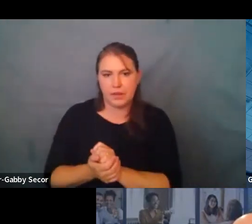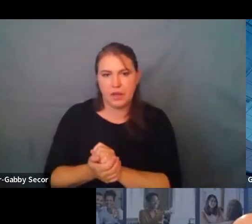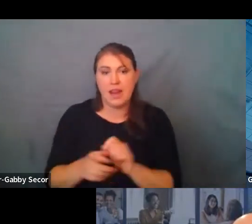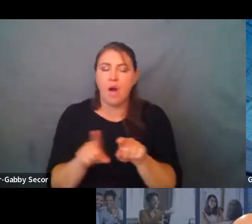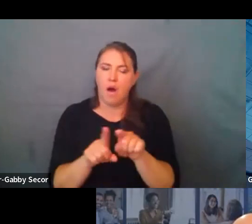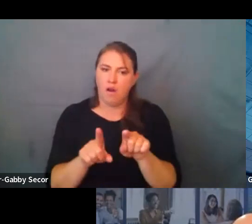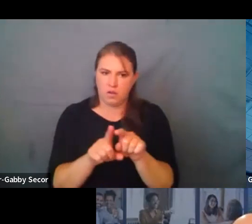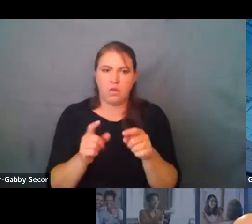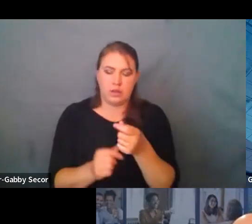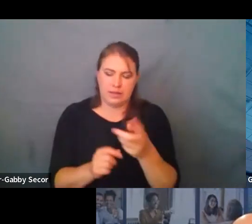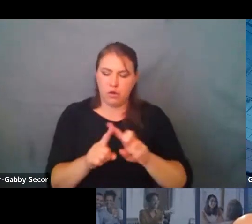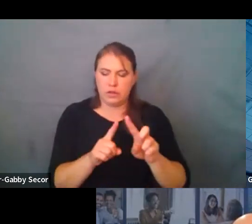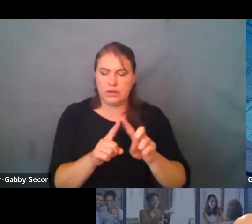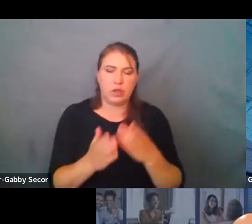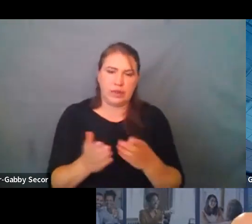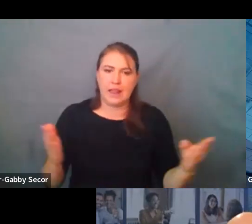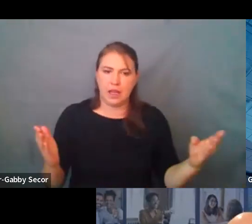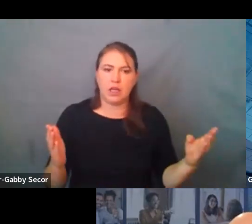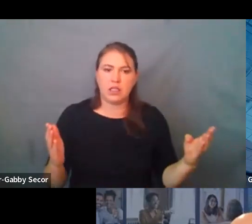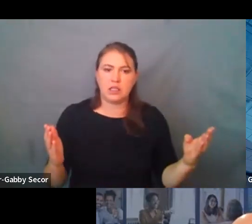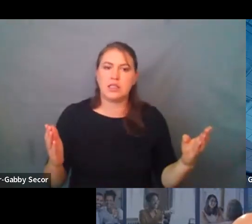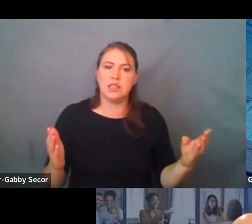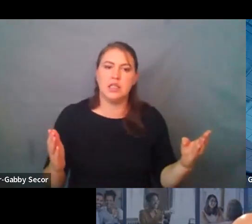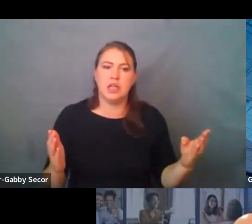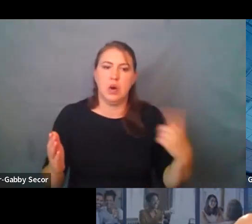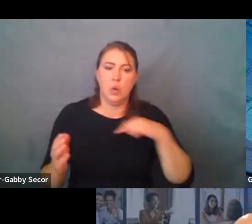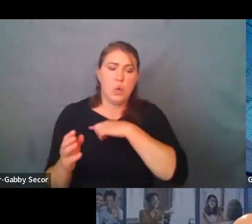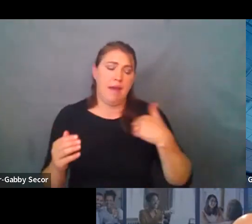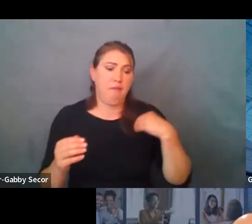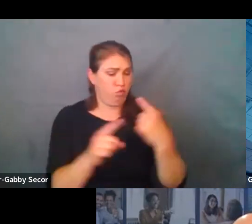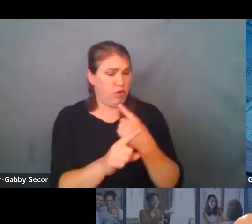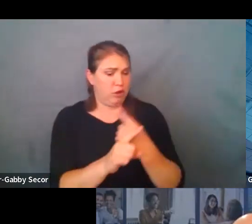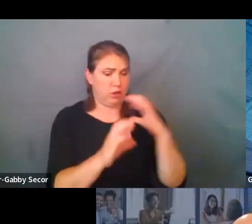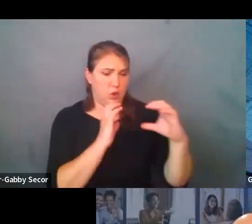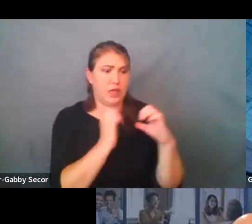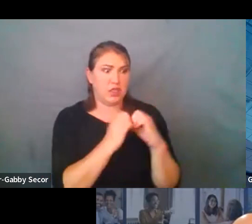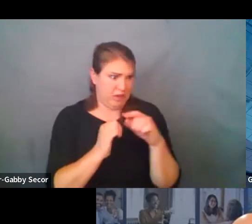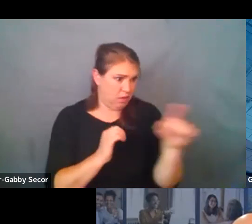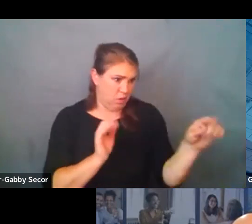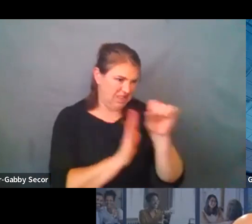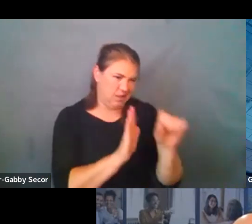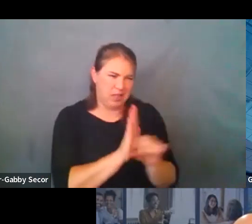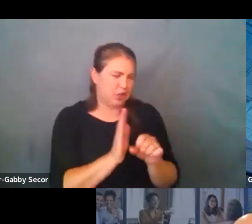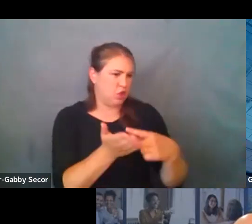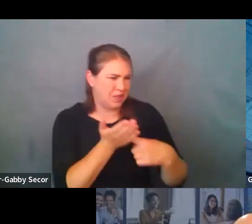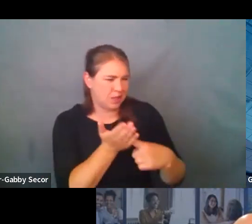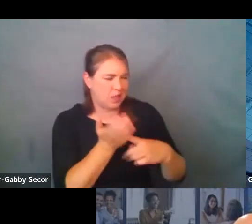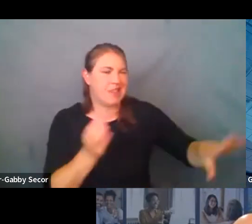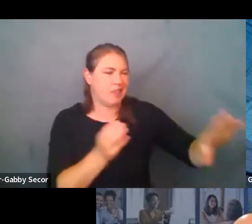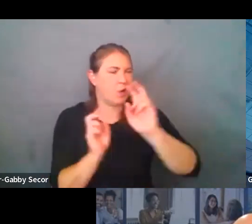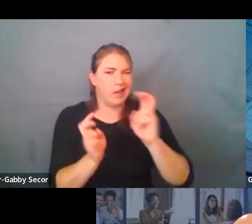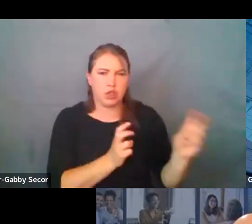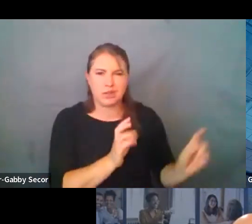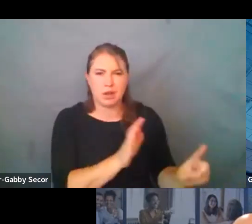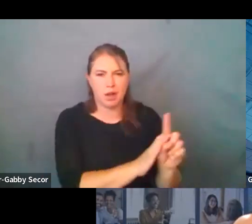HUD housing counseling intermediaries from their states, and we do have regular communication specifically with those states to talk about the issues that they face. And one that always